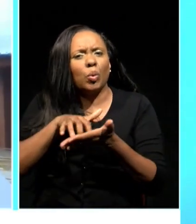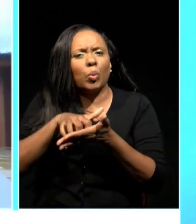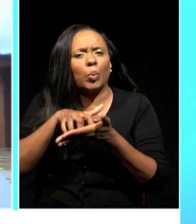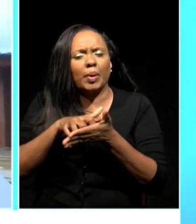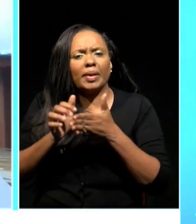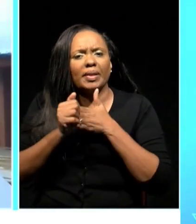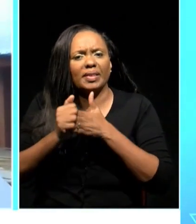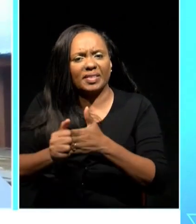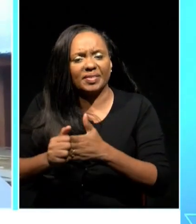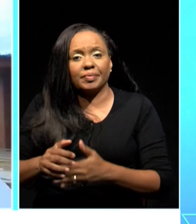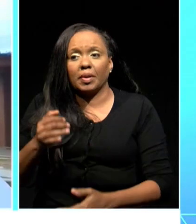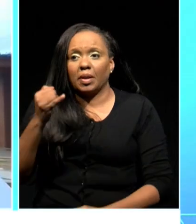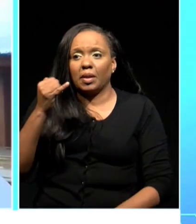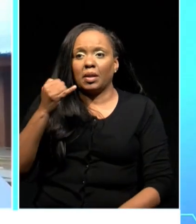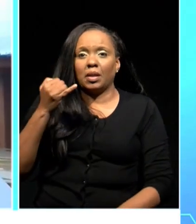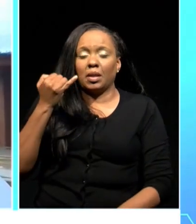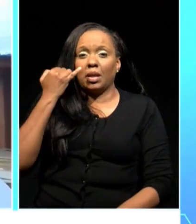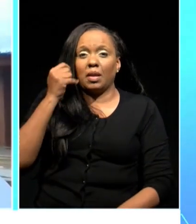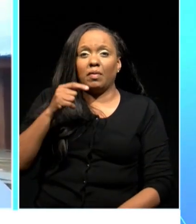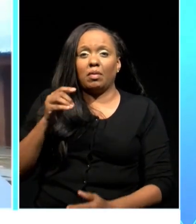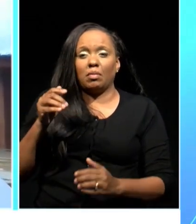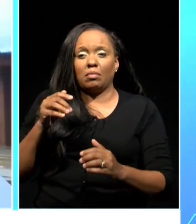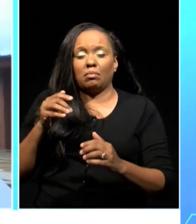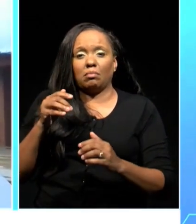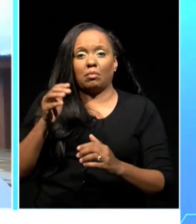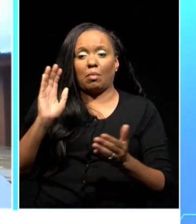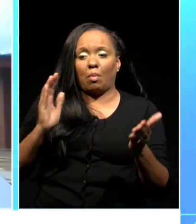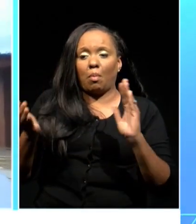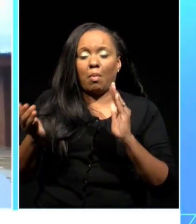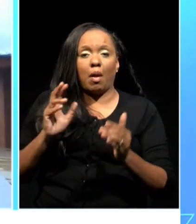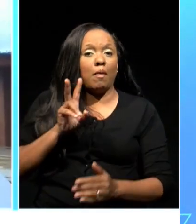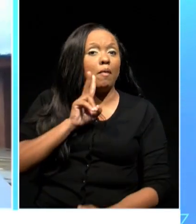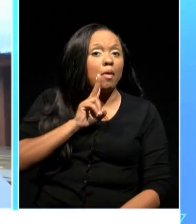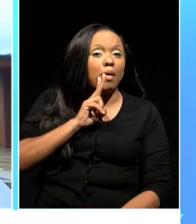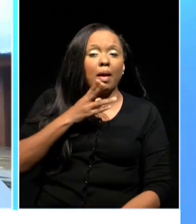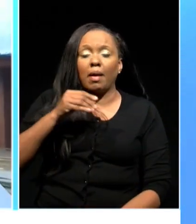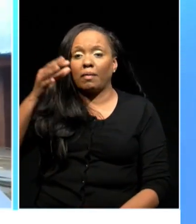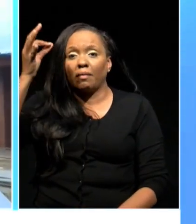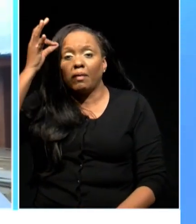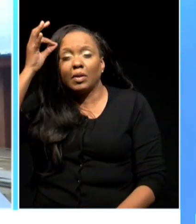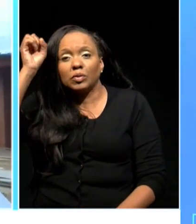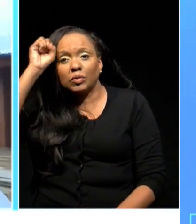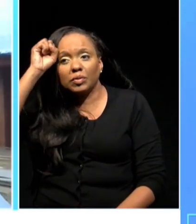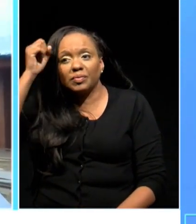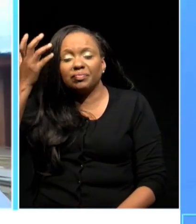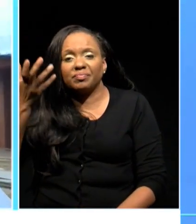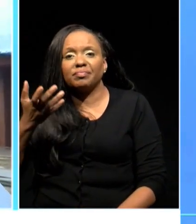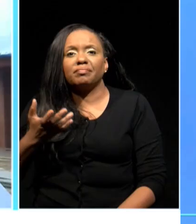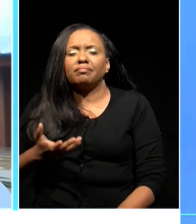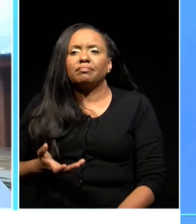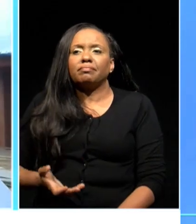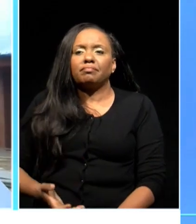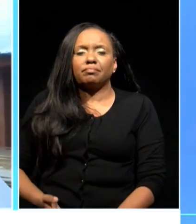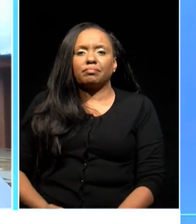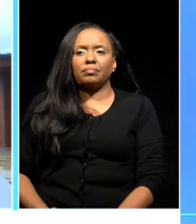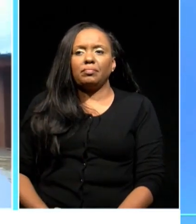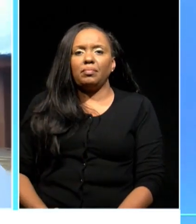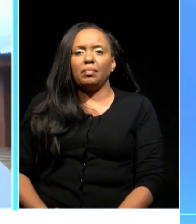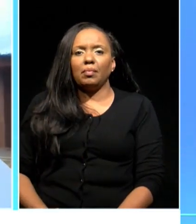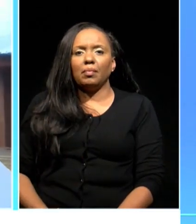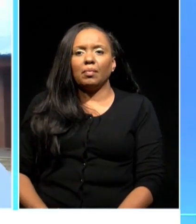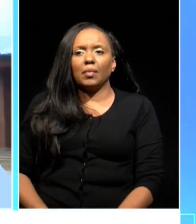if you compare her with Frondell Stewart's statements as a prime minister, that comment that you referred to about